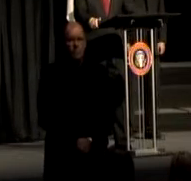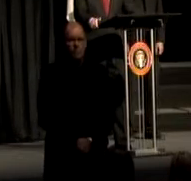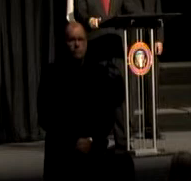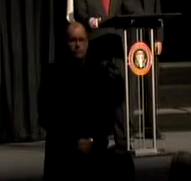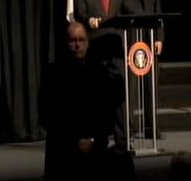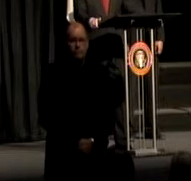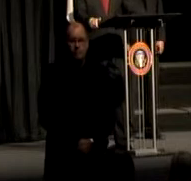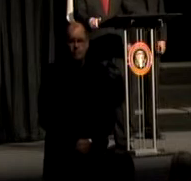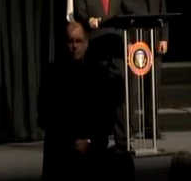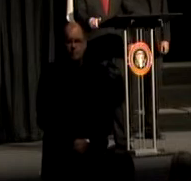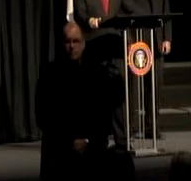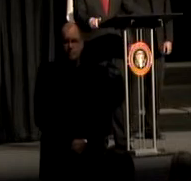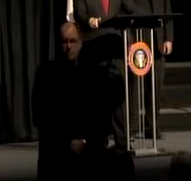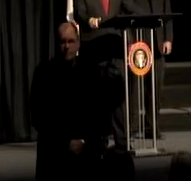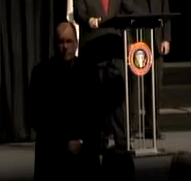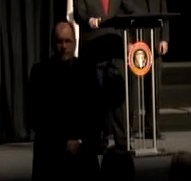you know when you start looking around